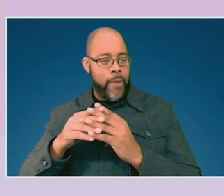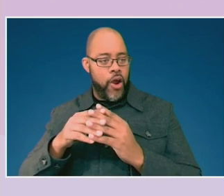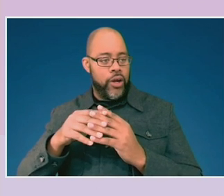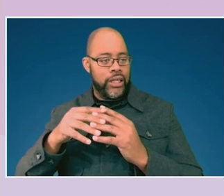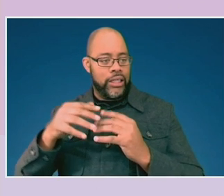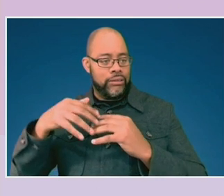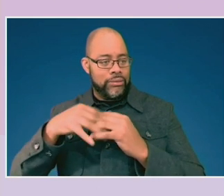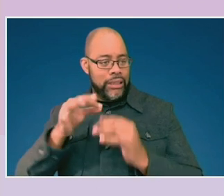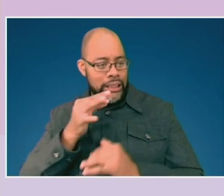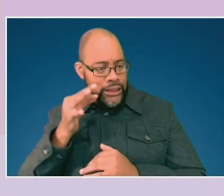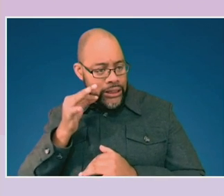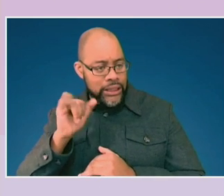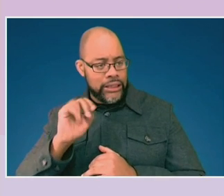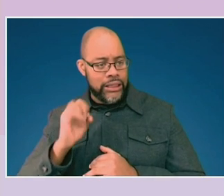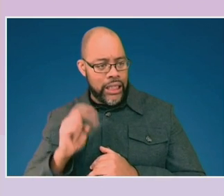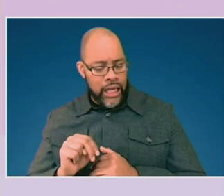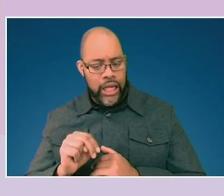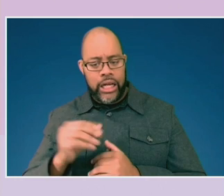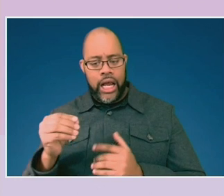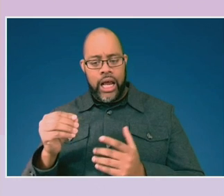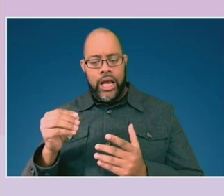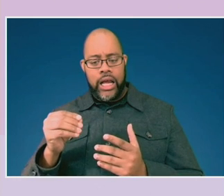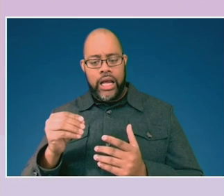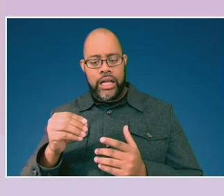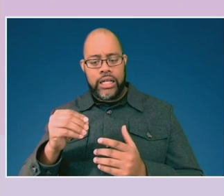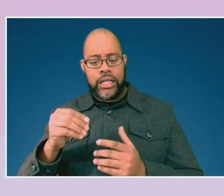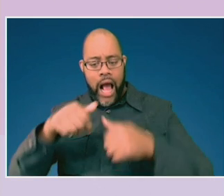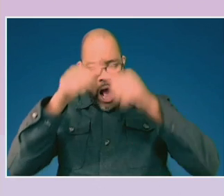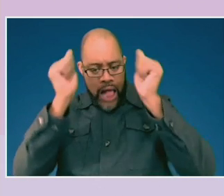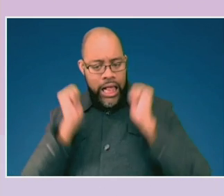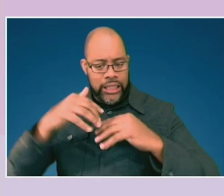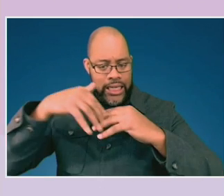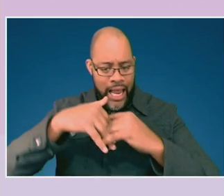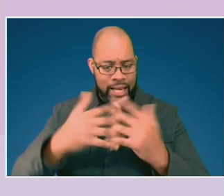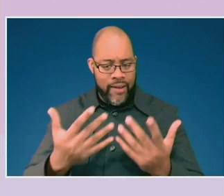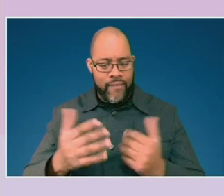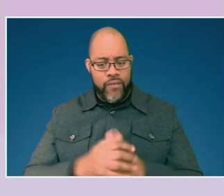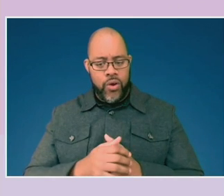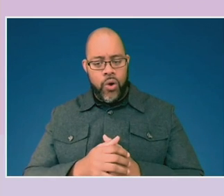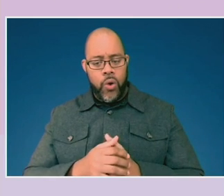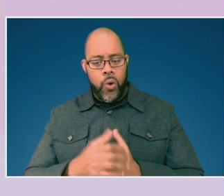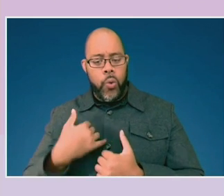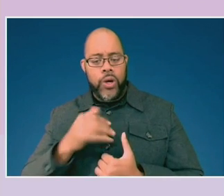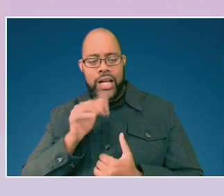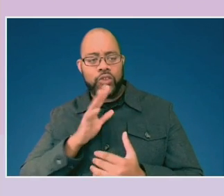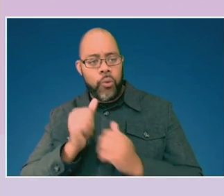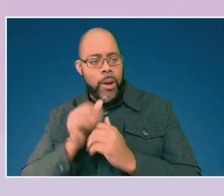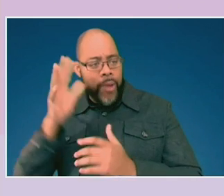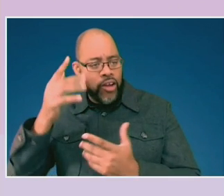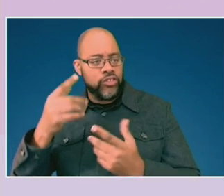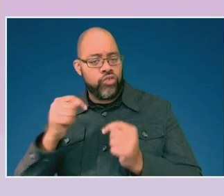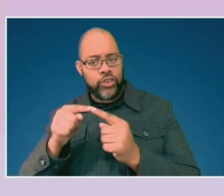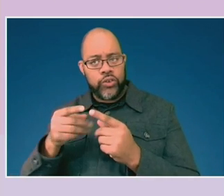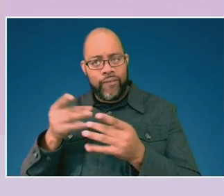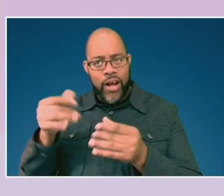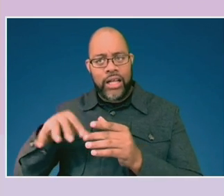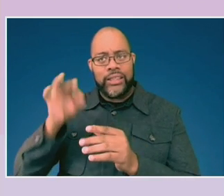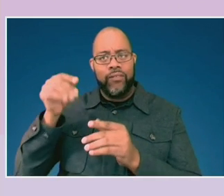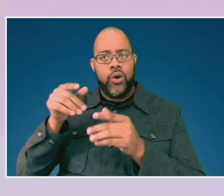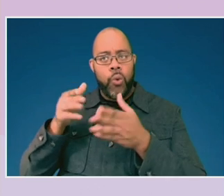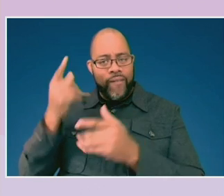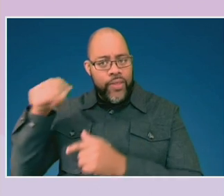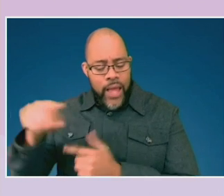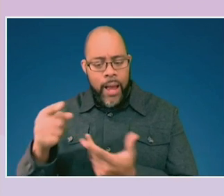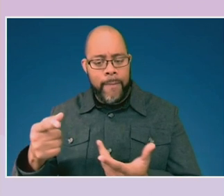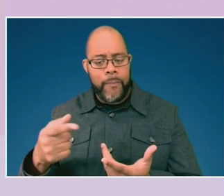don't make sure we're integrating and talking with parents in culturally and linguistically effective ways for them. And that's regardless of socioeconomic status, right?